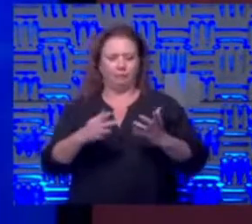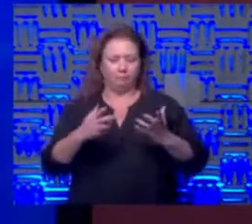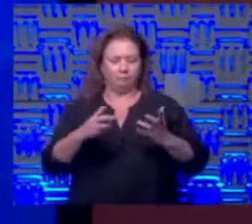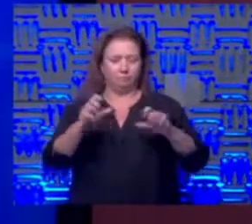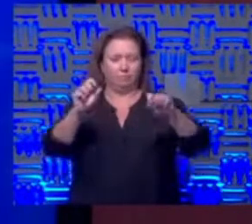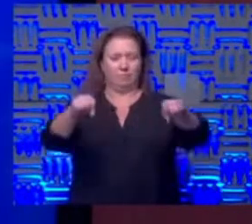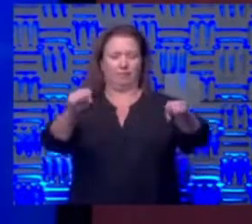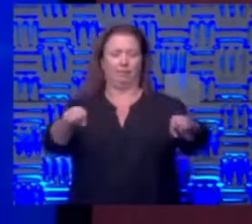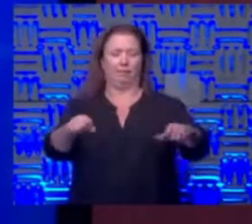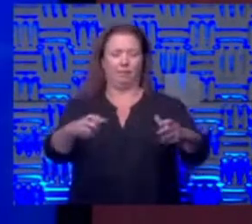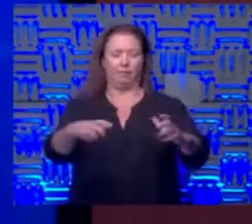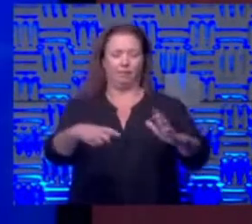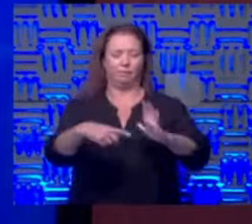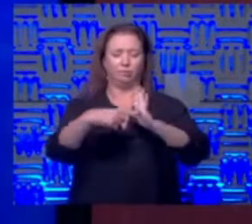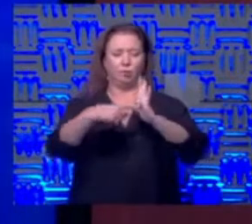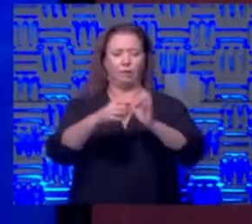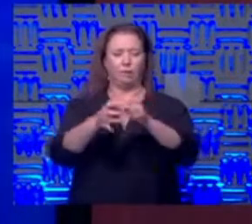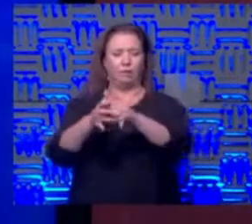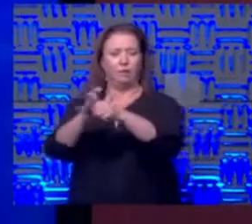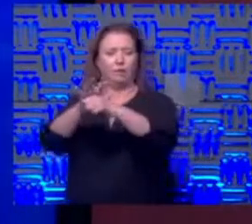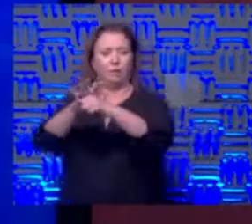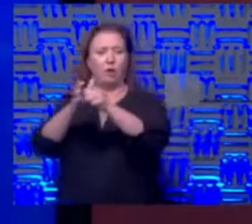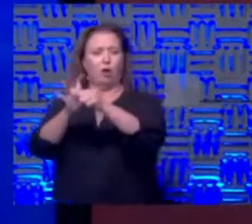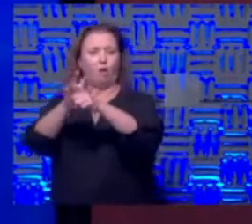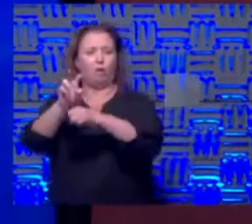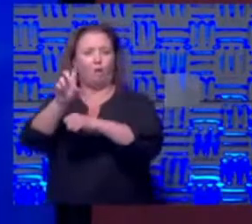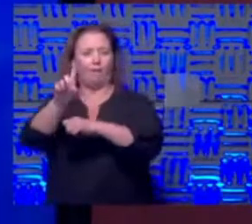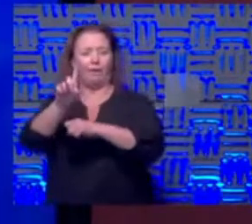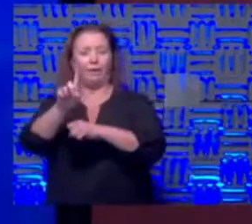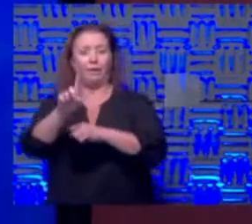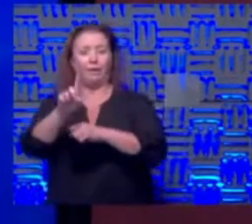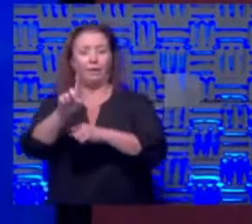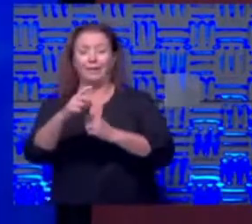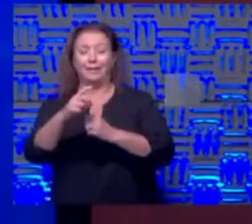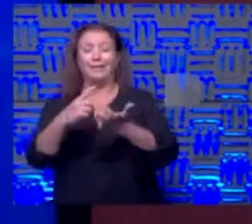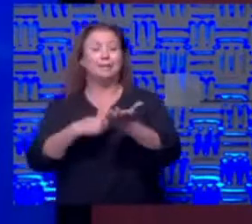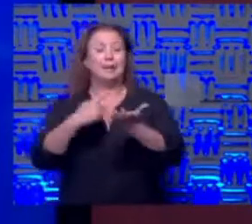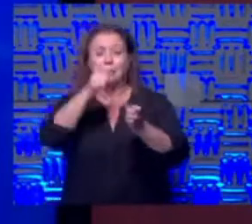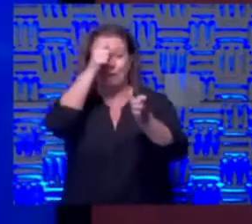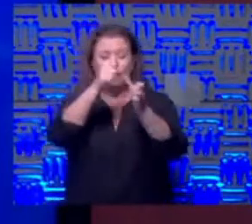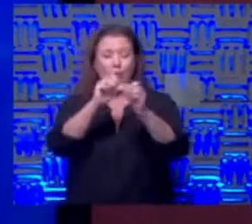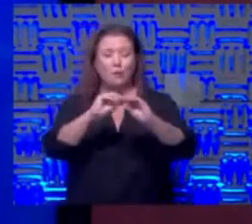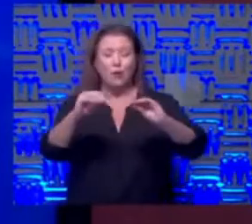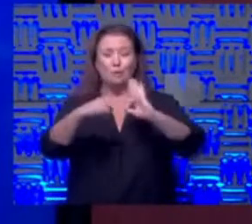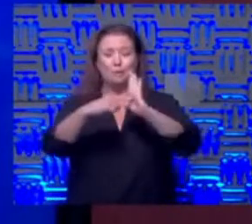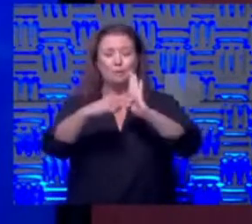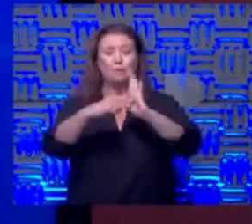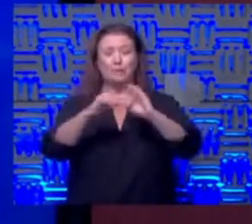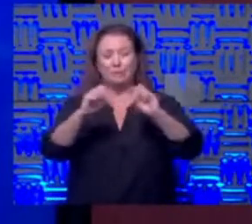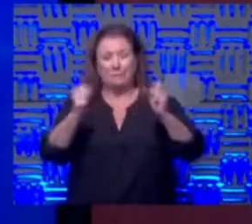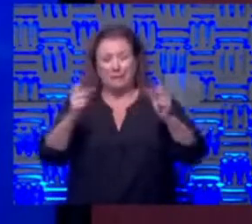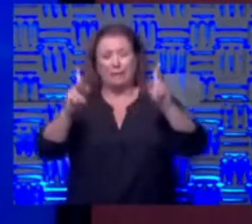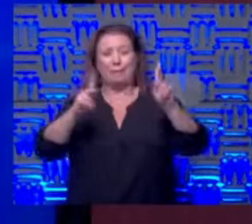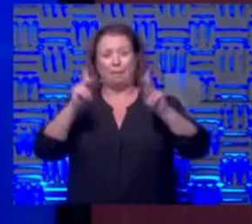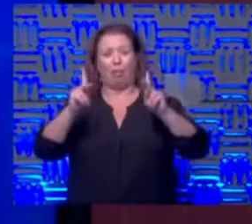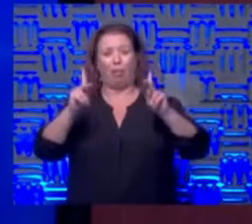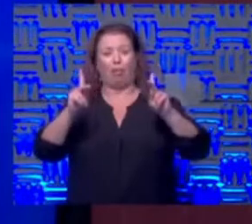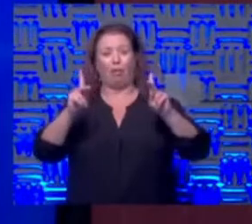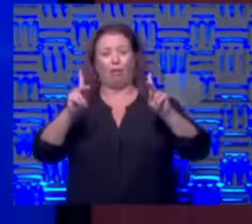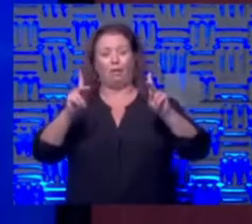And as you've said, sometimes, remember, you don't have symptoms, right? There's a lot of asymptomatic transmission or